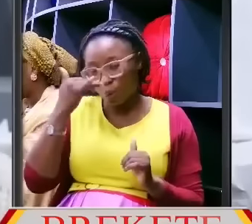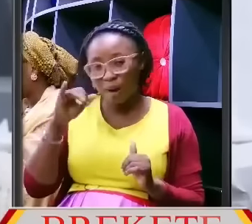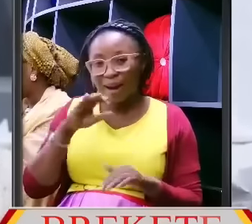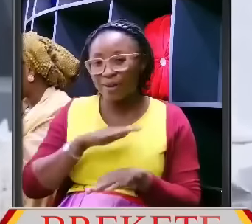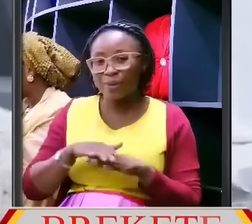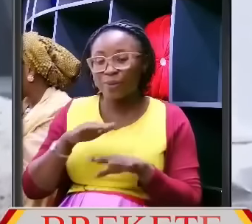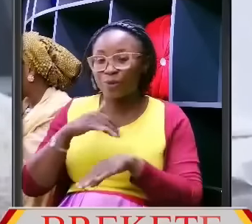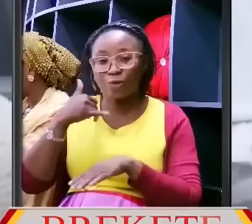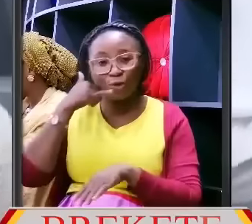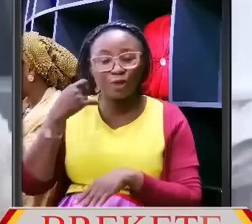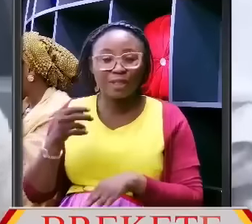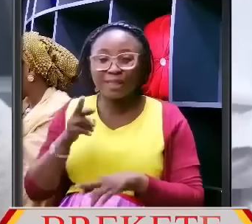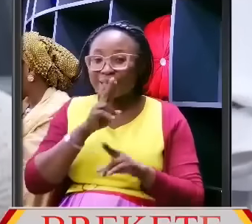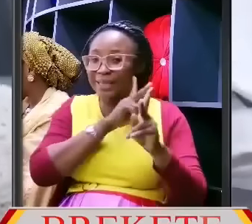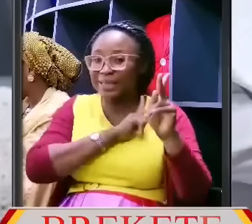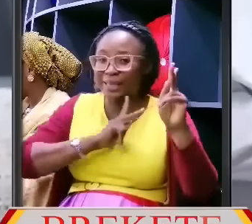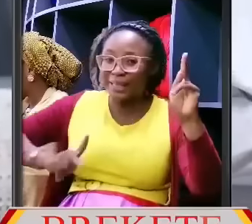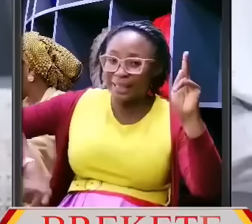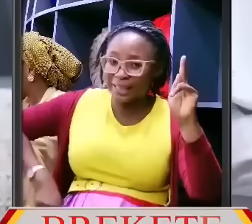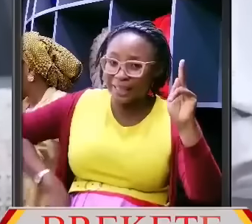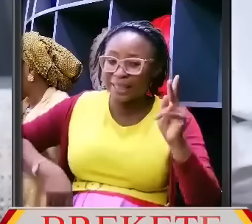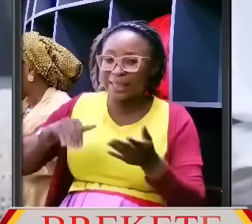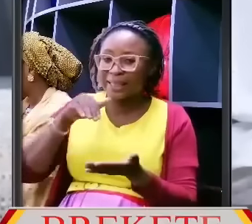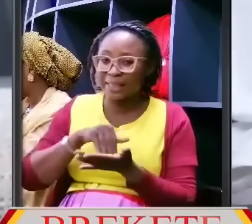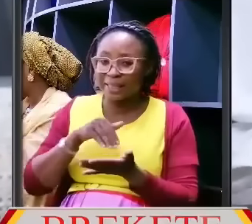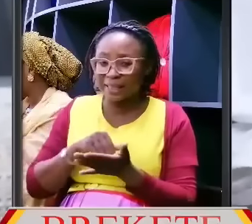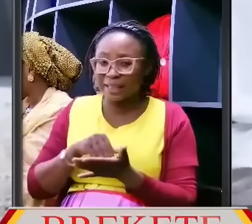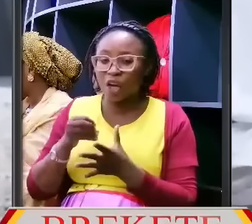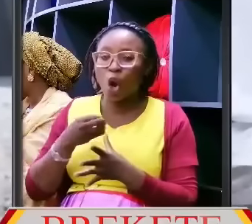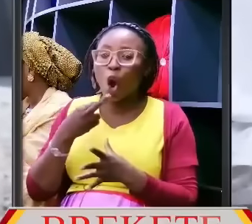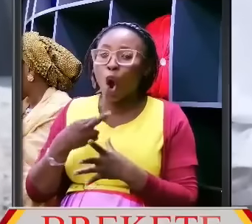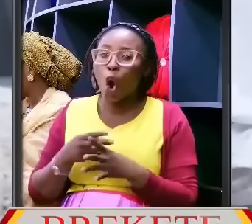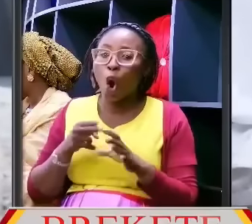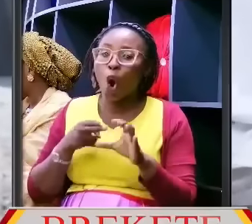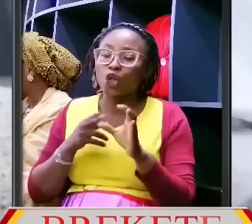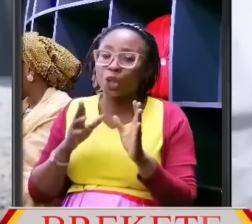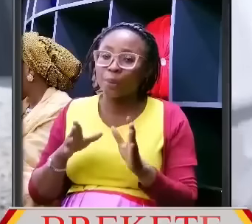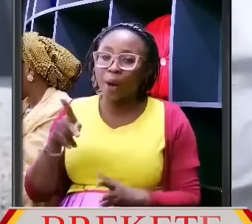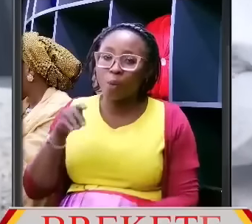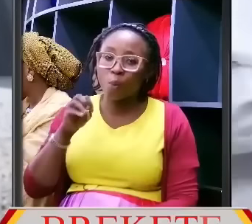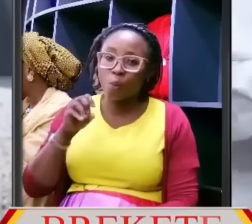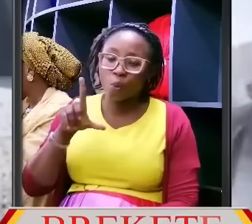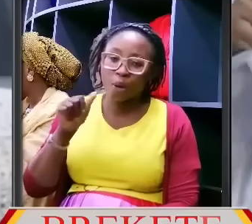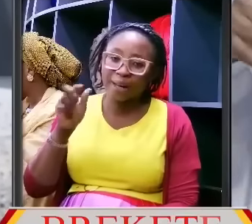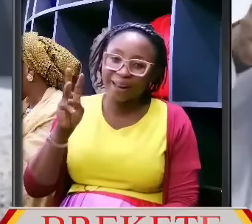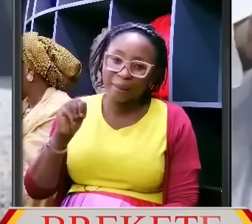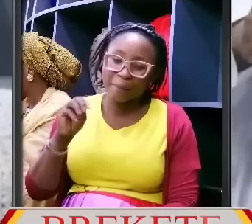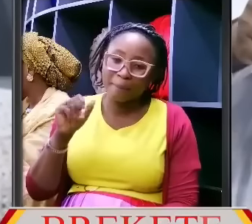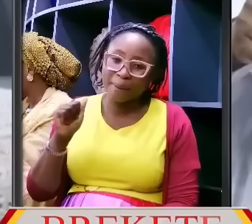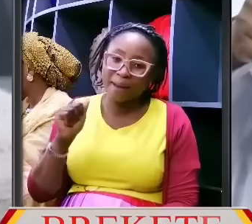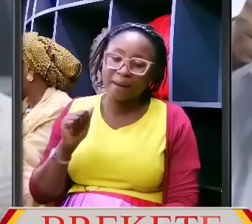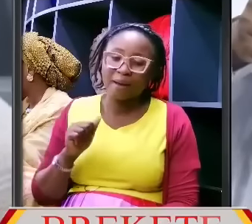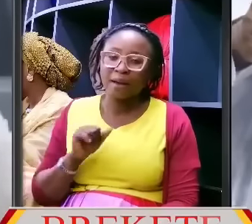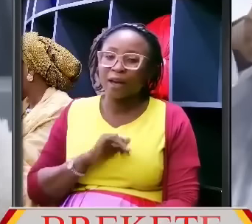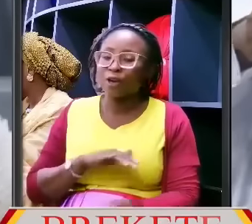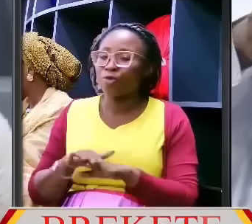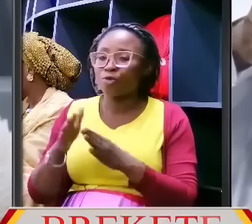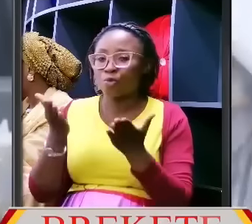call his Royal Highness? You know why I no call the chairman Ulama? I no want